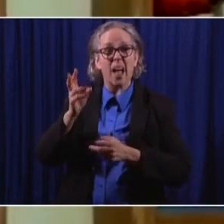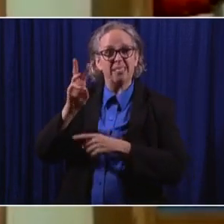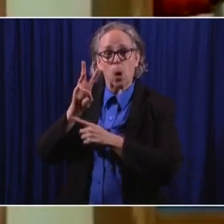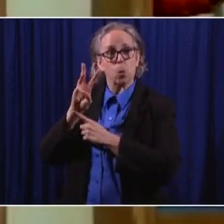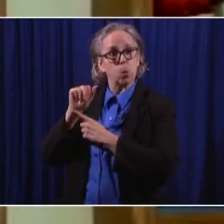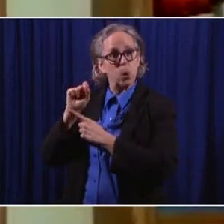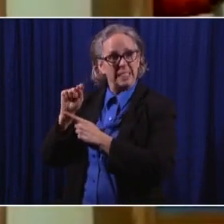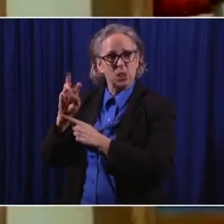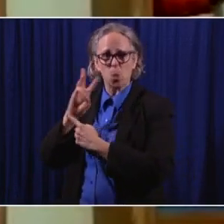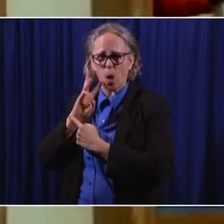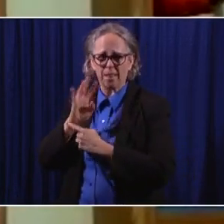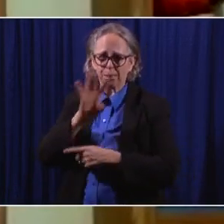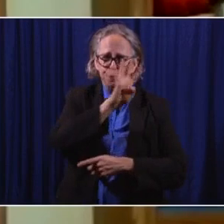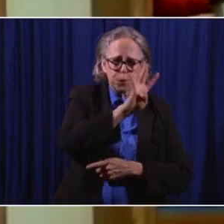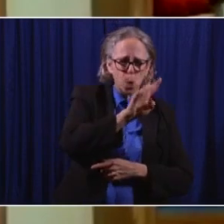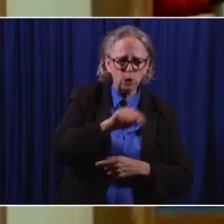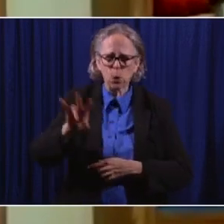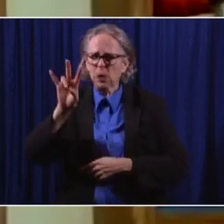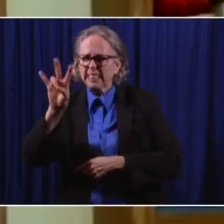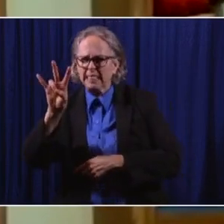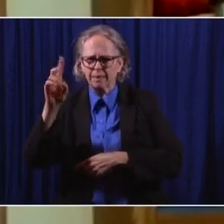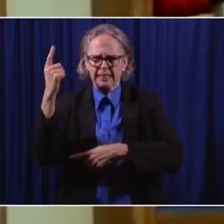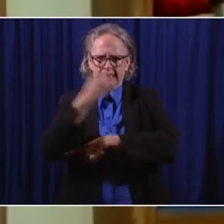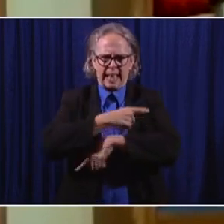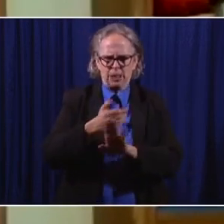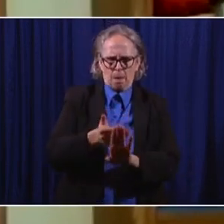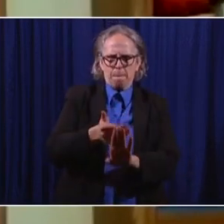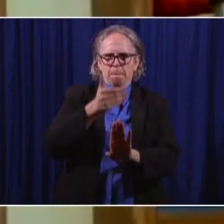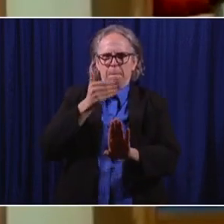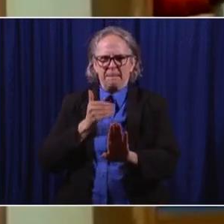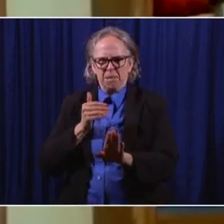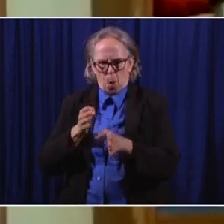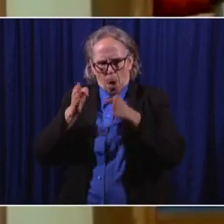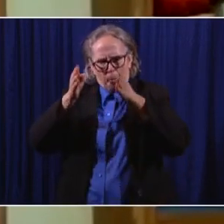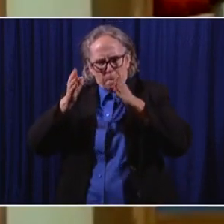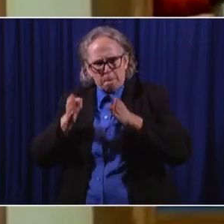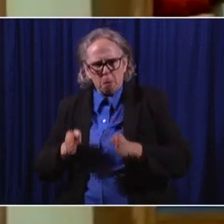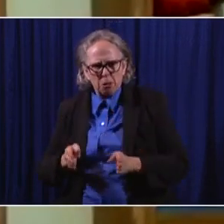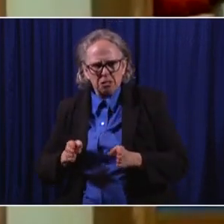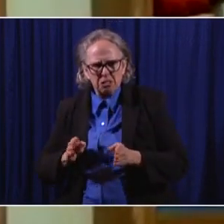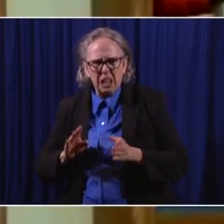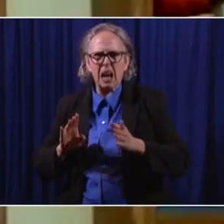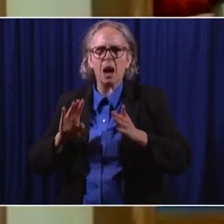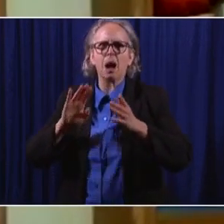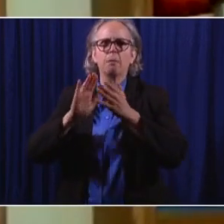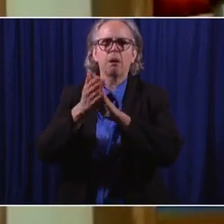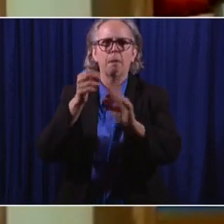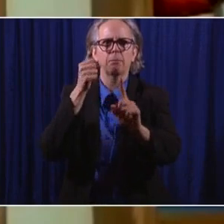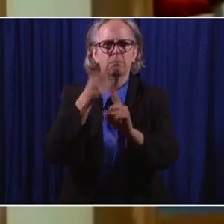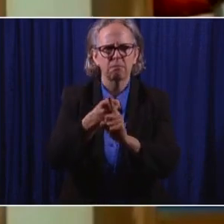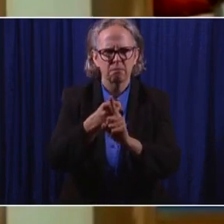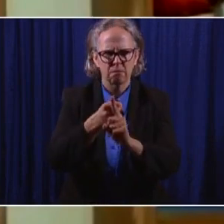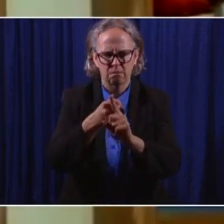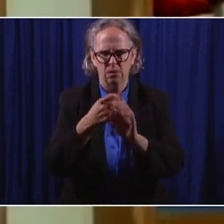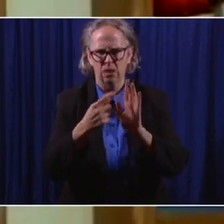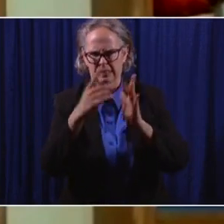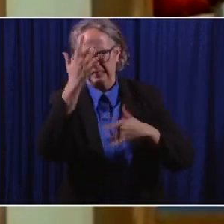7 days prior to, and we start to see the increases in the wastewater 3 to 7 days before increases in